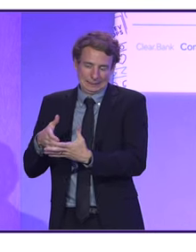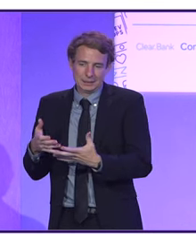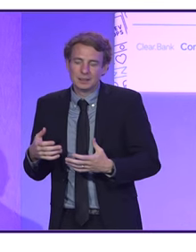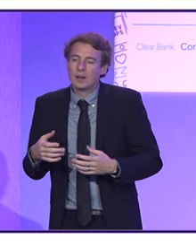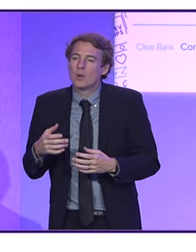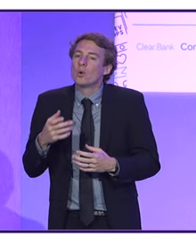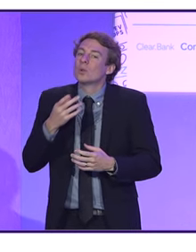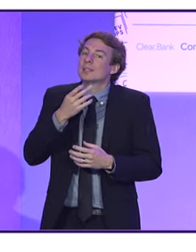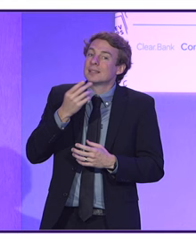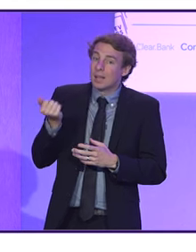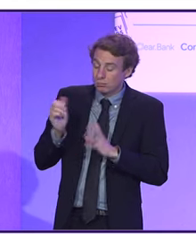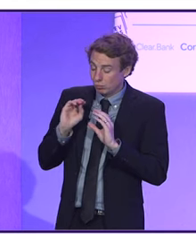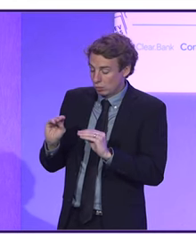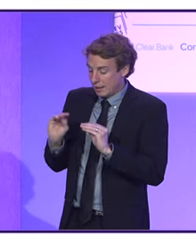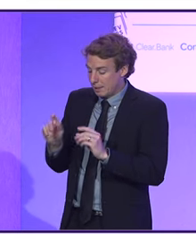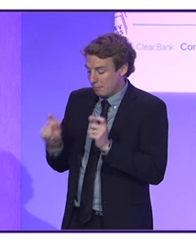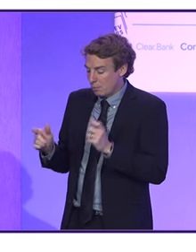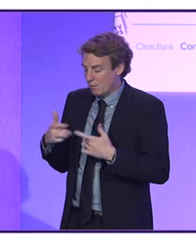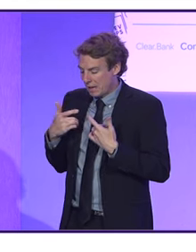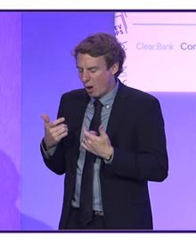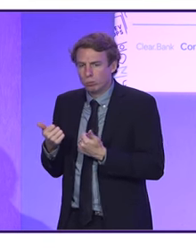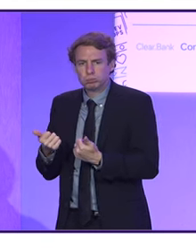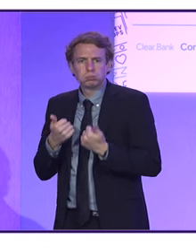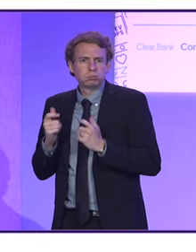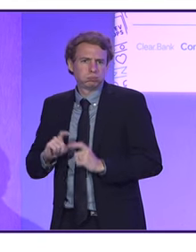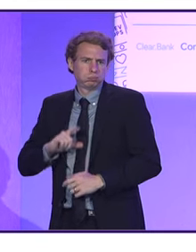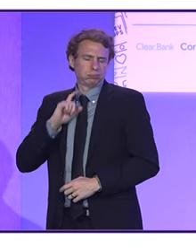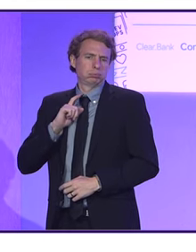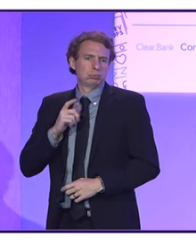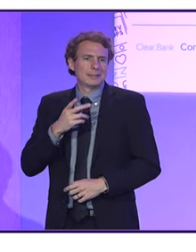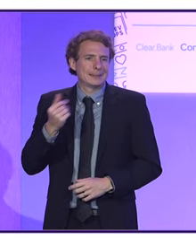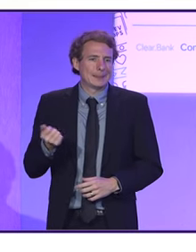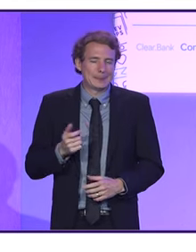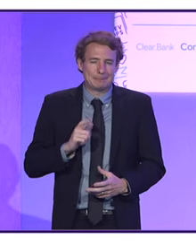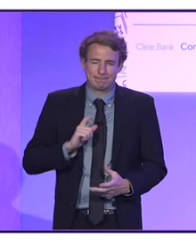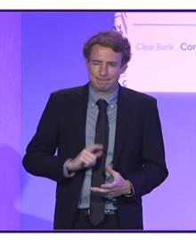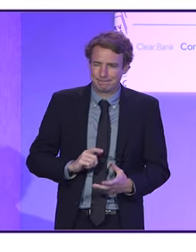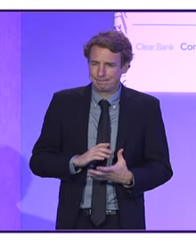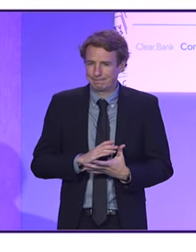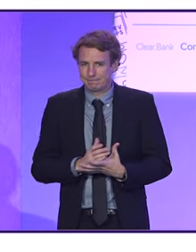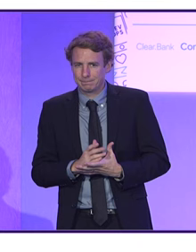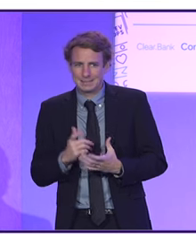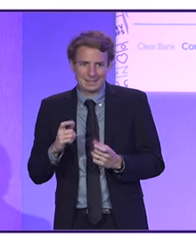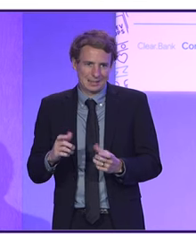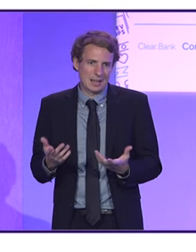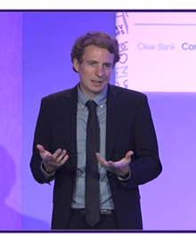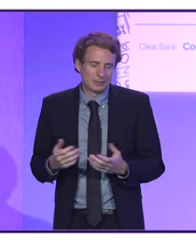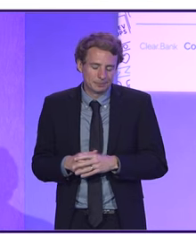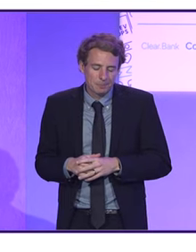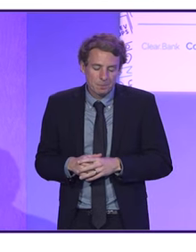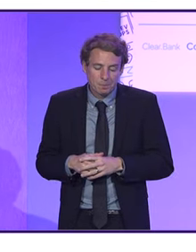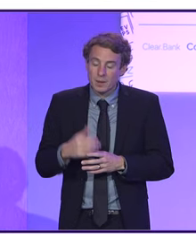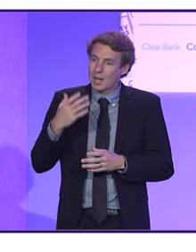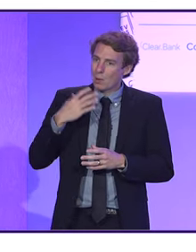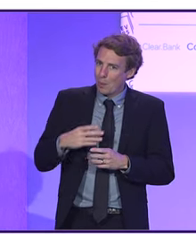some people, but it doesn't kind of solve the complete problem. So I wanted to go back to the original goal of getting